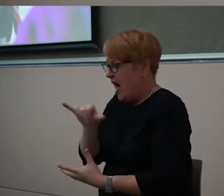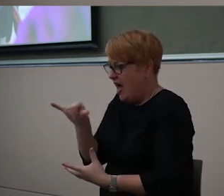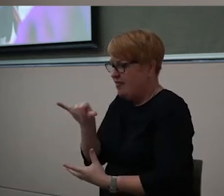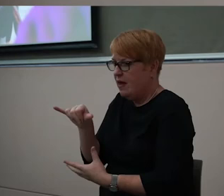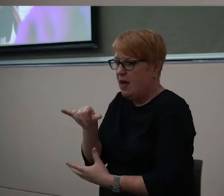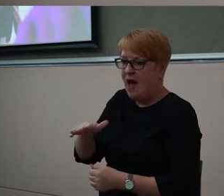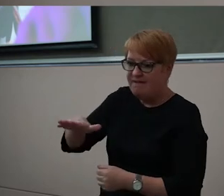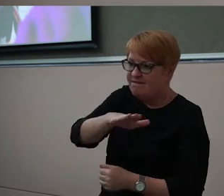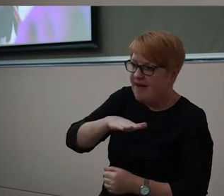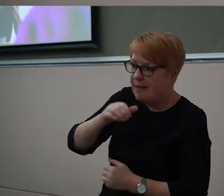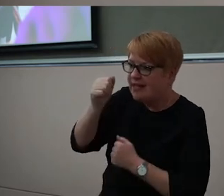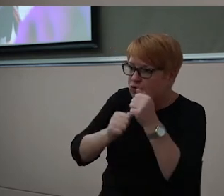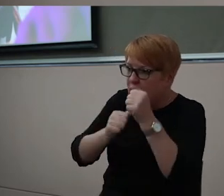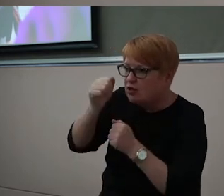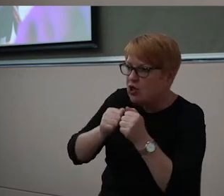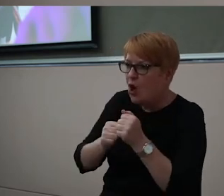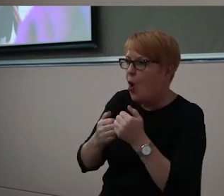today. Mm.